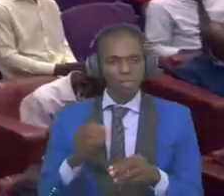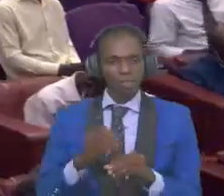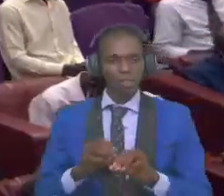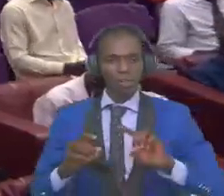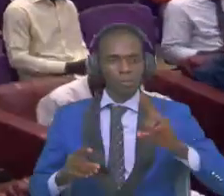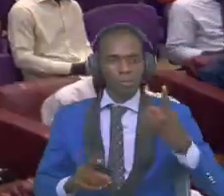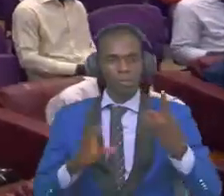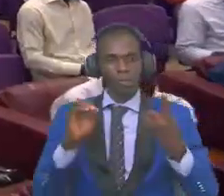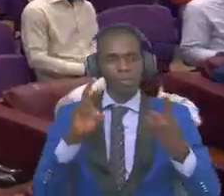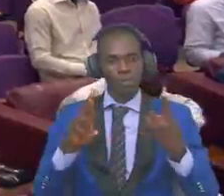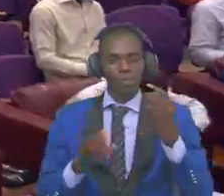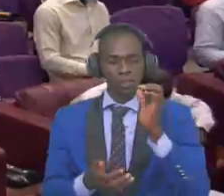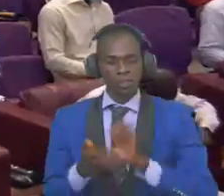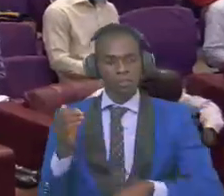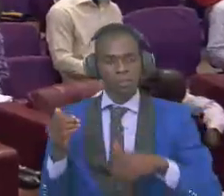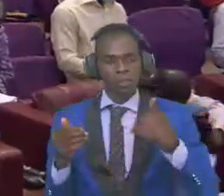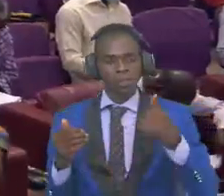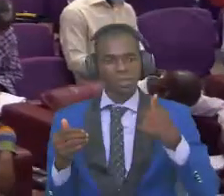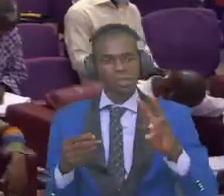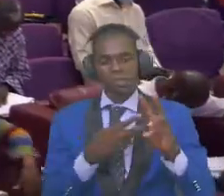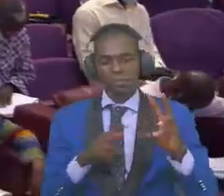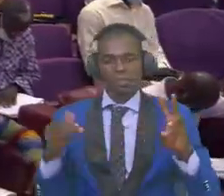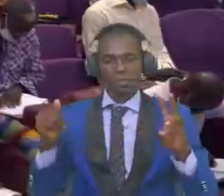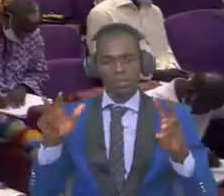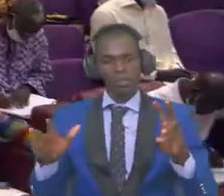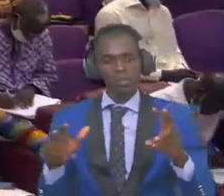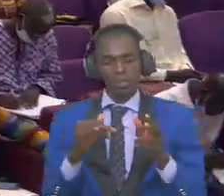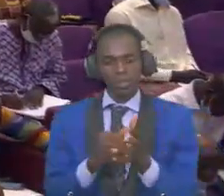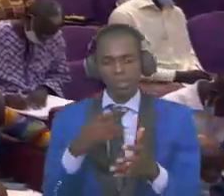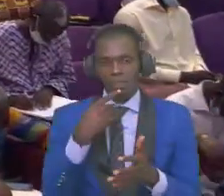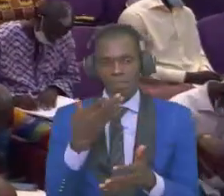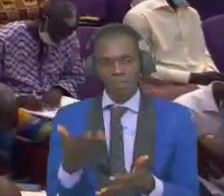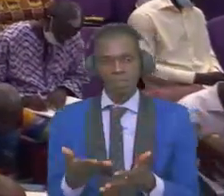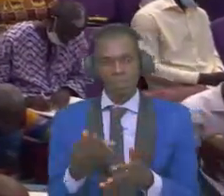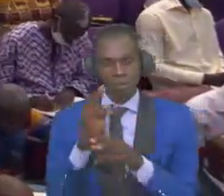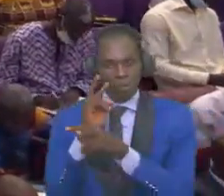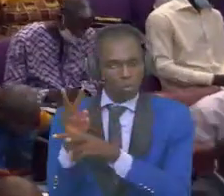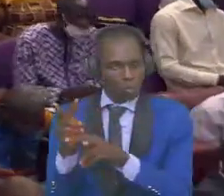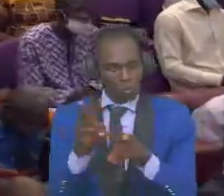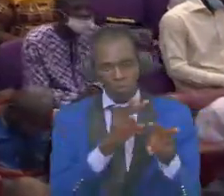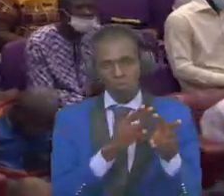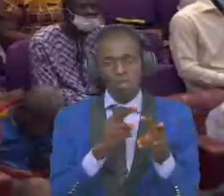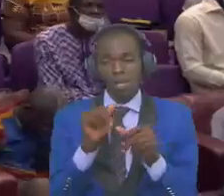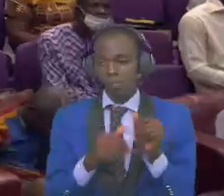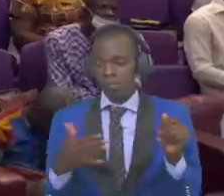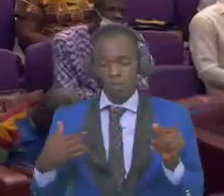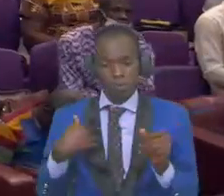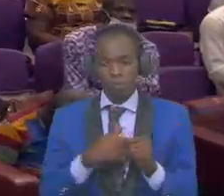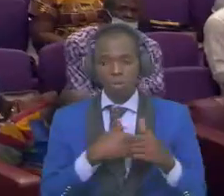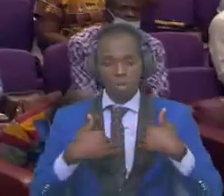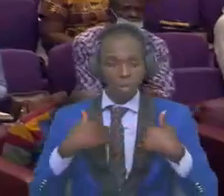chapter 16 verse 13, it tells us, watch ye, everything we've heard